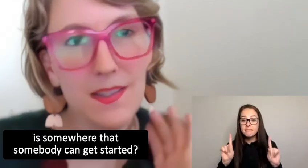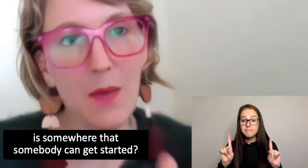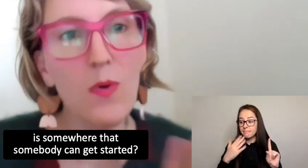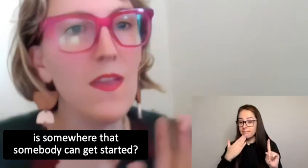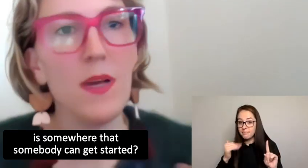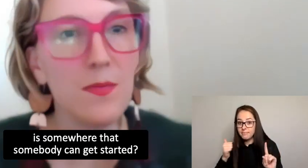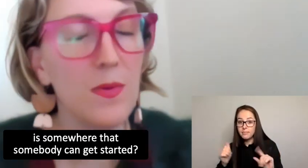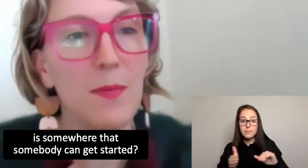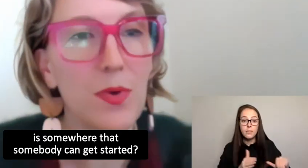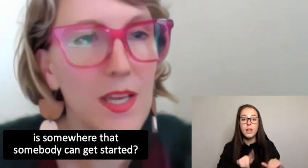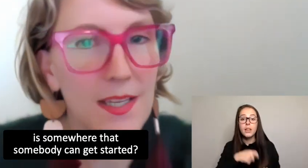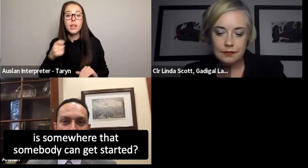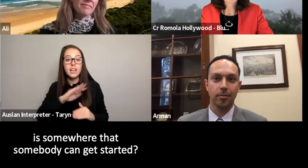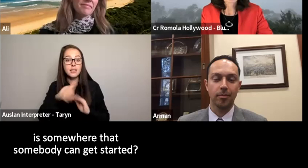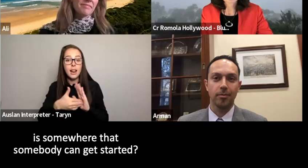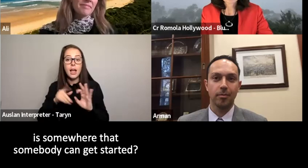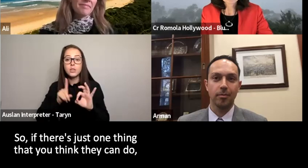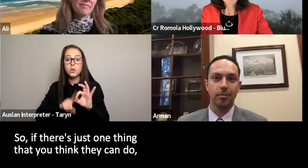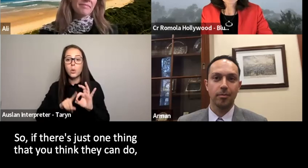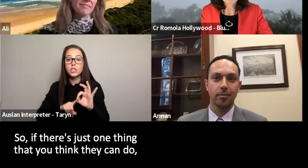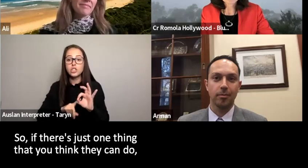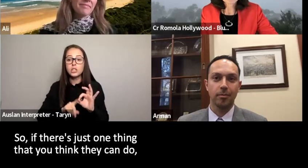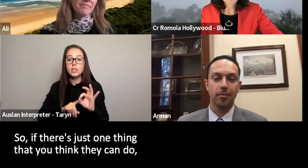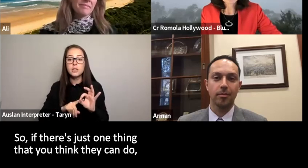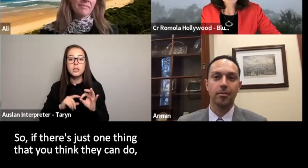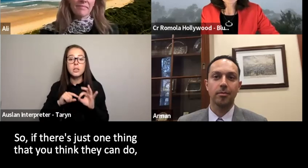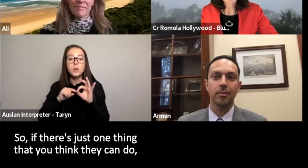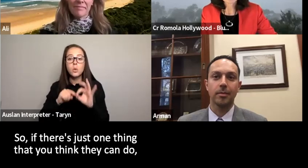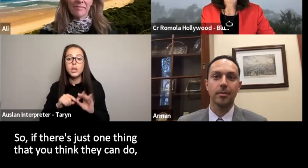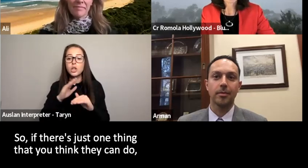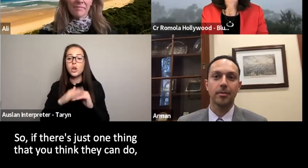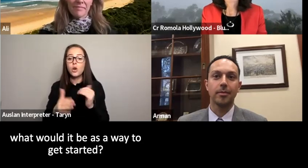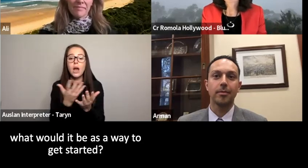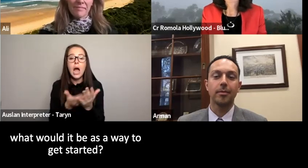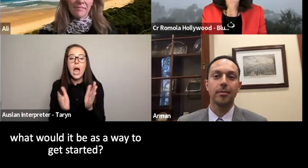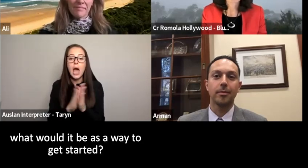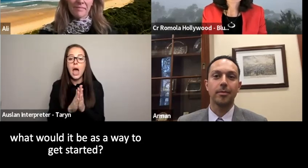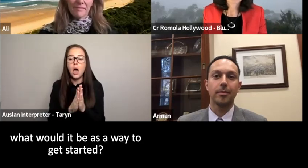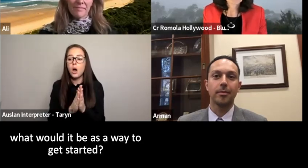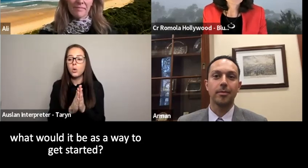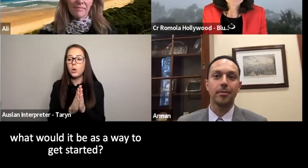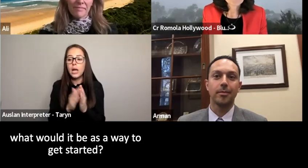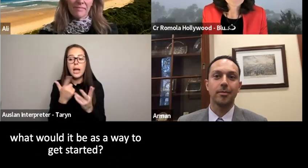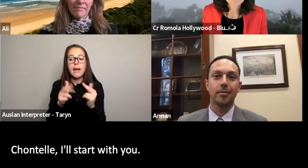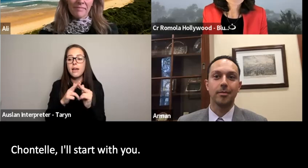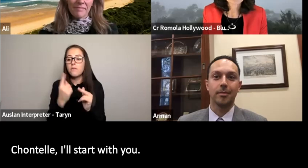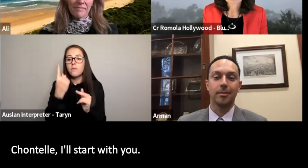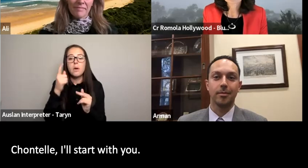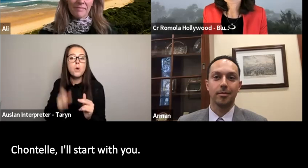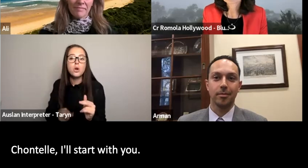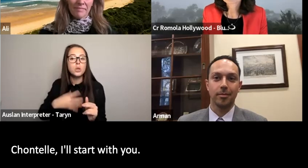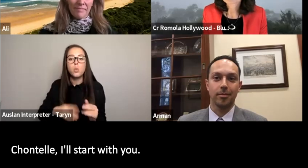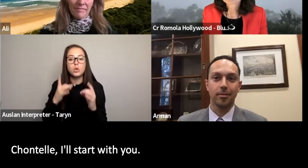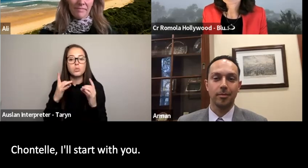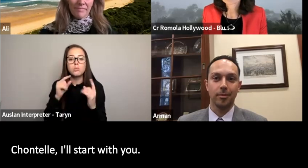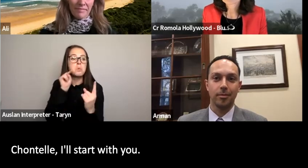is somewhere that somebody can get started? So if there's just one thing that you think they can do, what would it be as a way to get started? Chantel, I'll